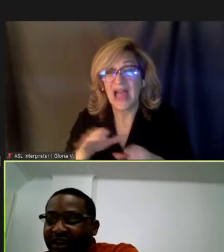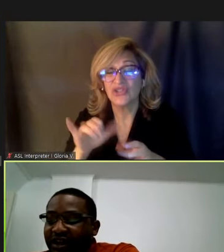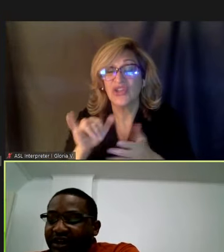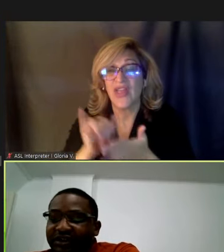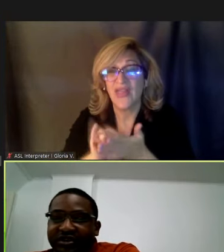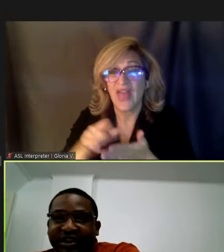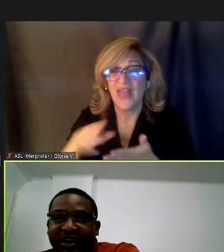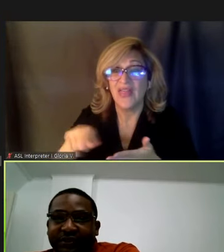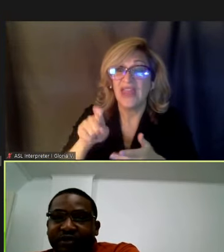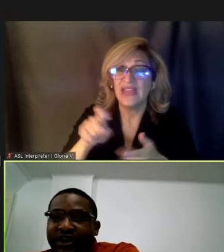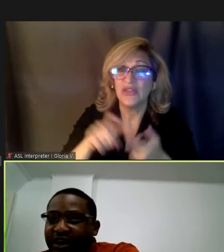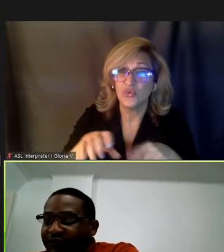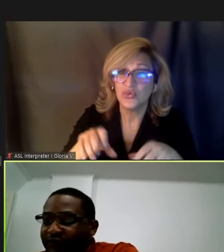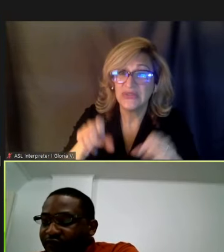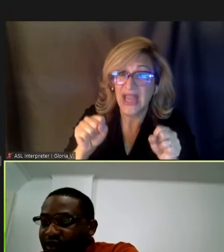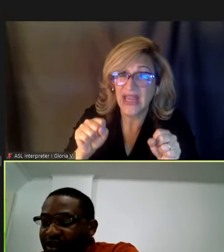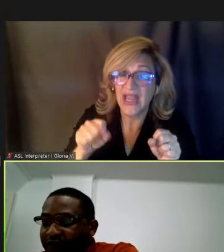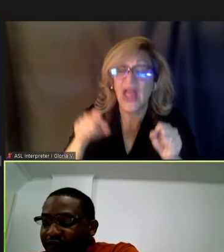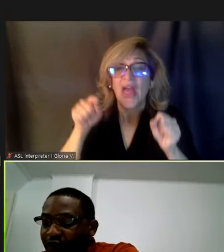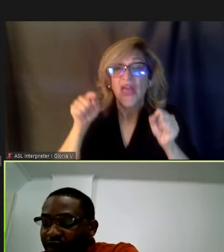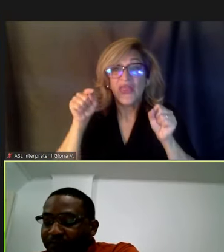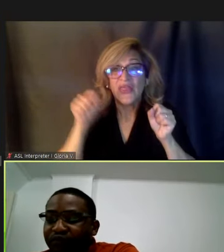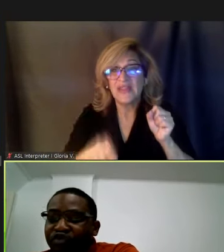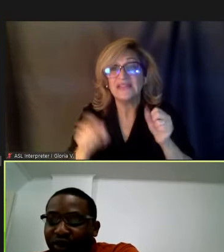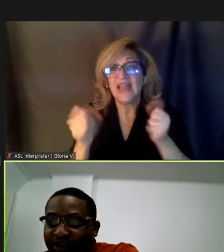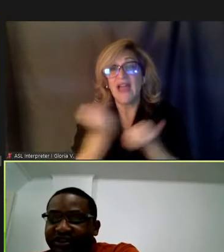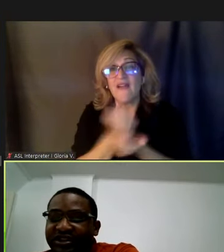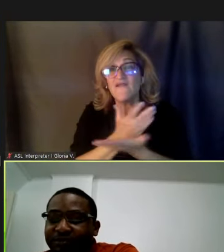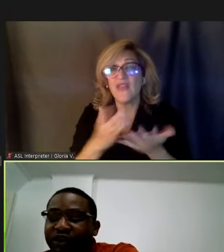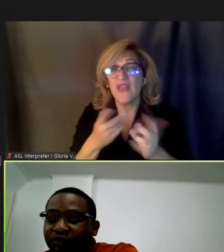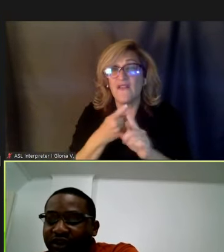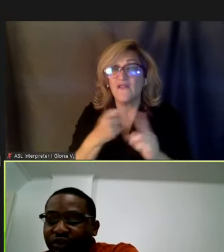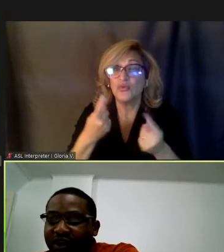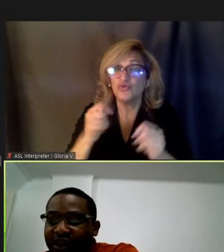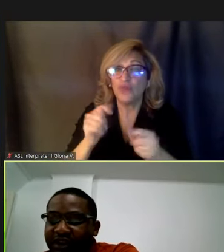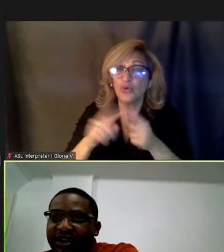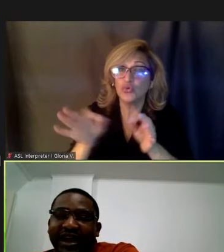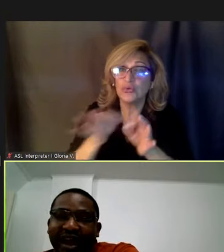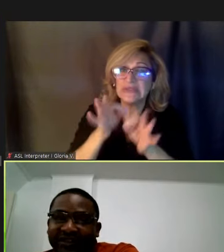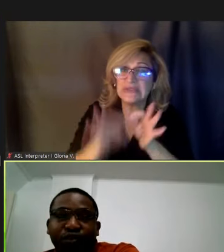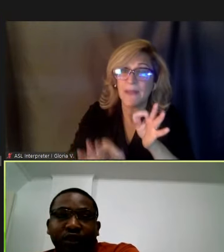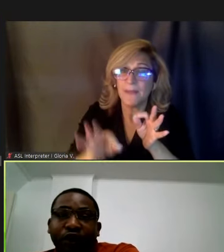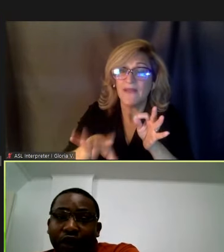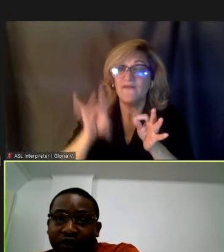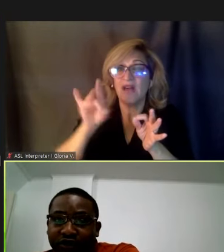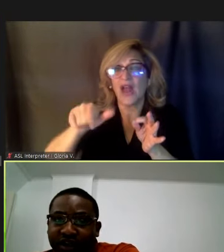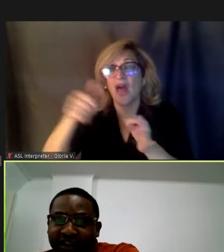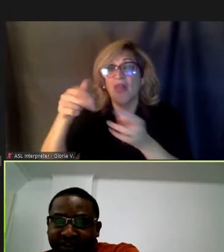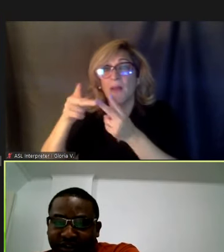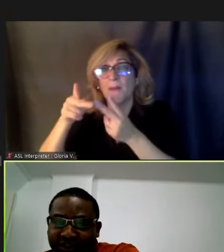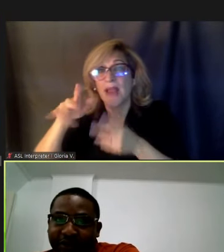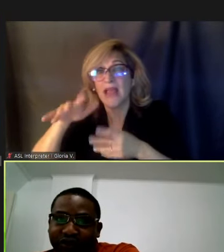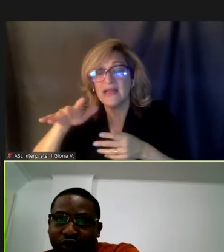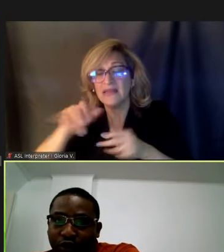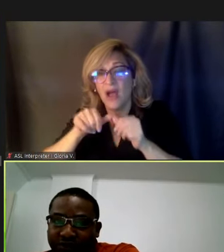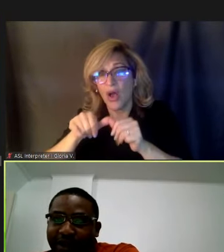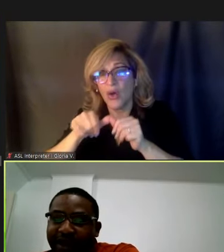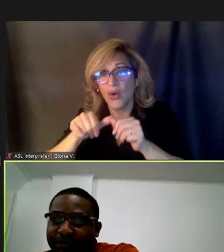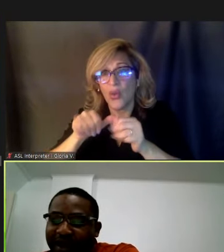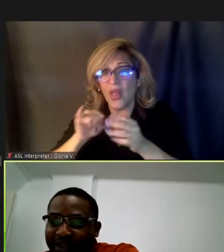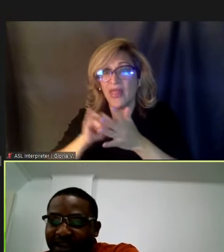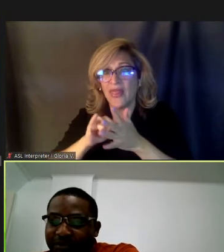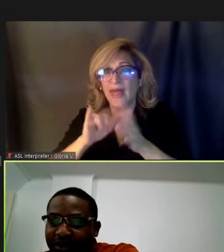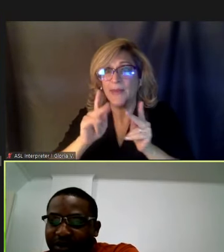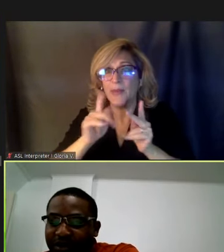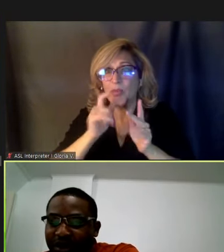take. This can be everything from trying to simply relocate as part of the ongoing exodus that was caused by